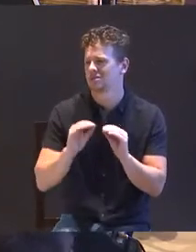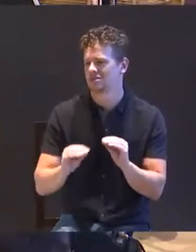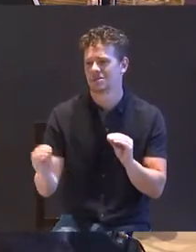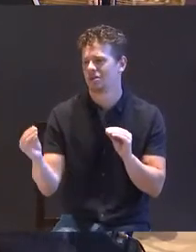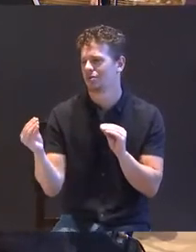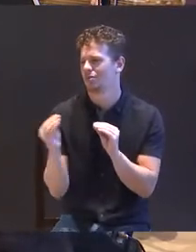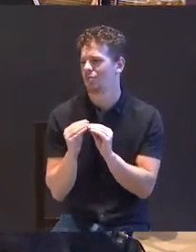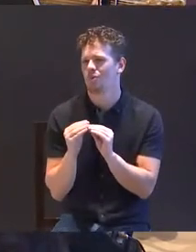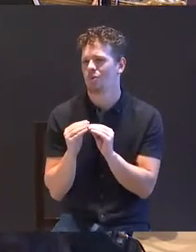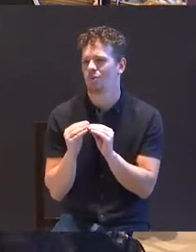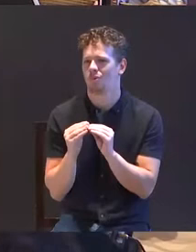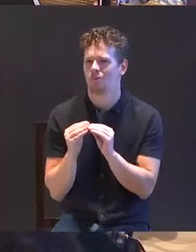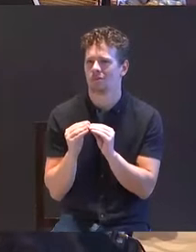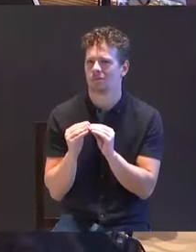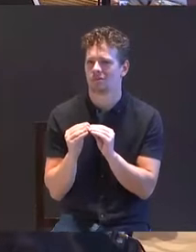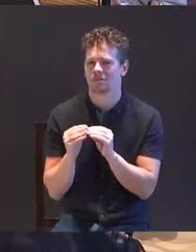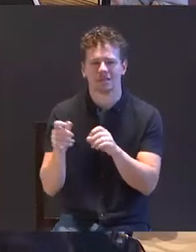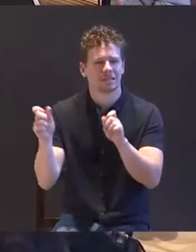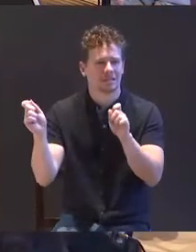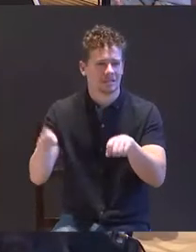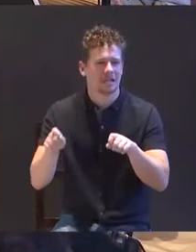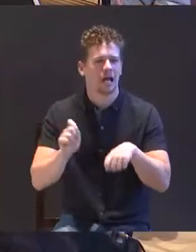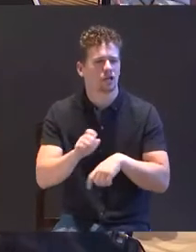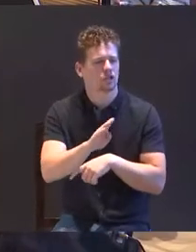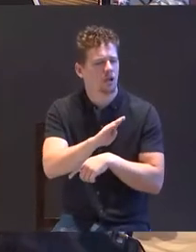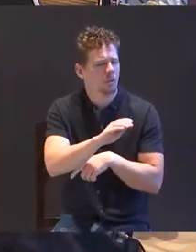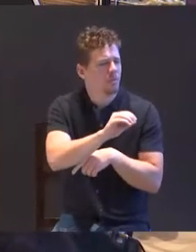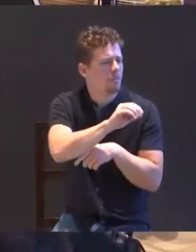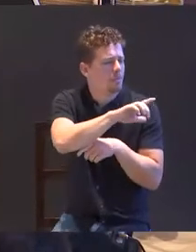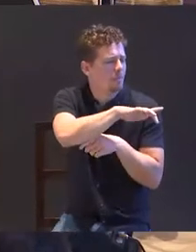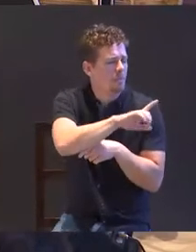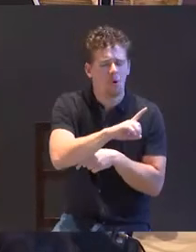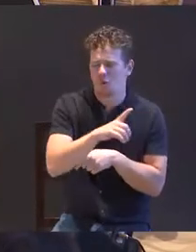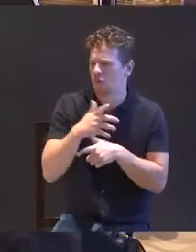To be bold and to be brave,